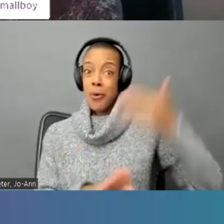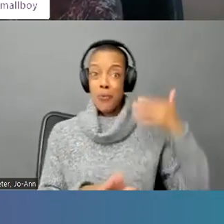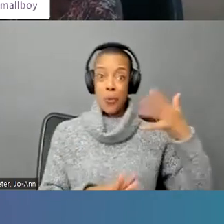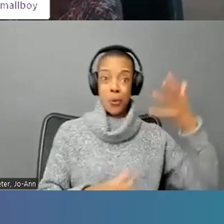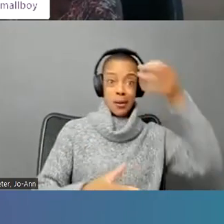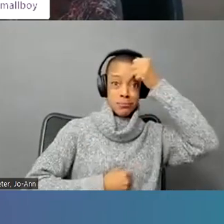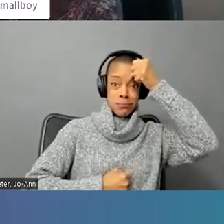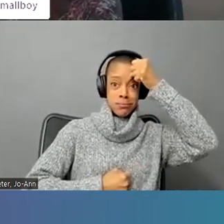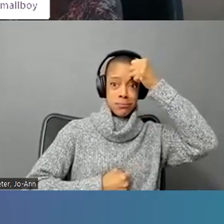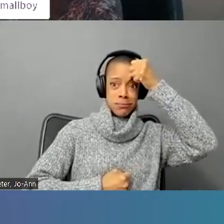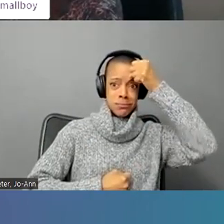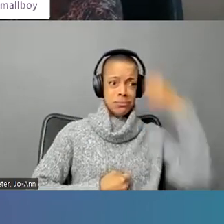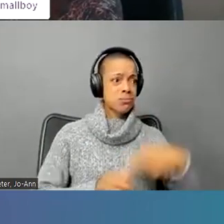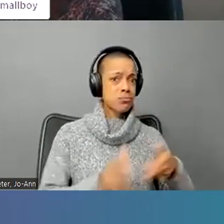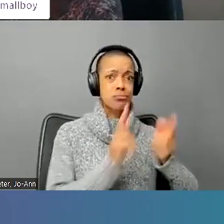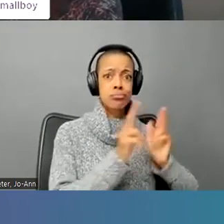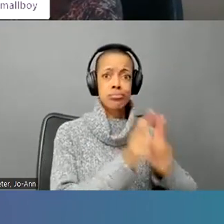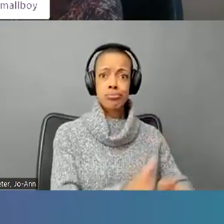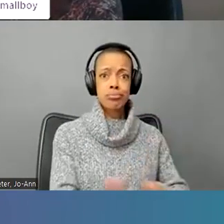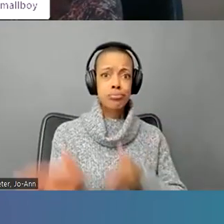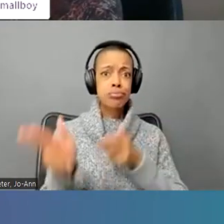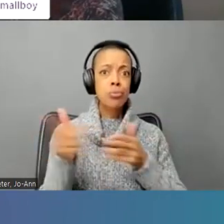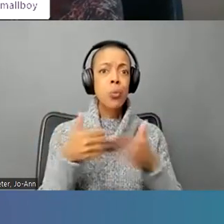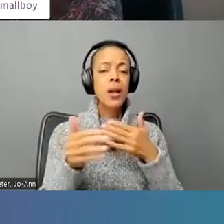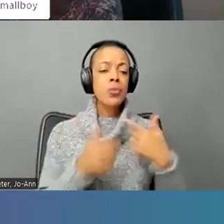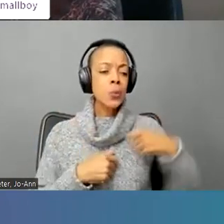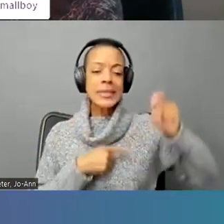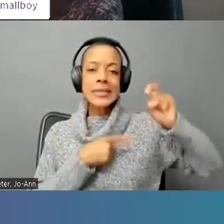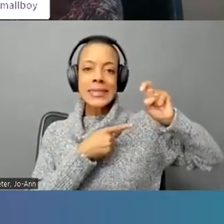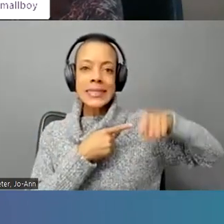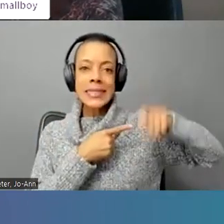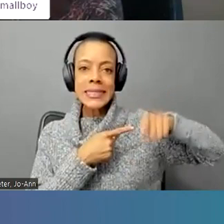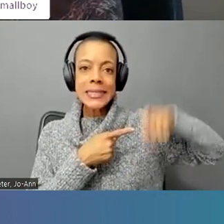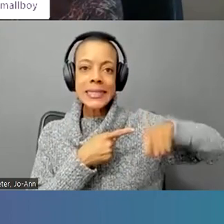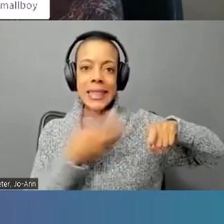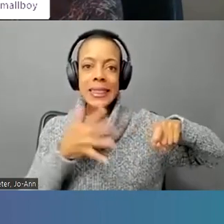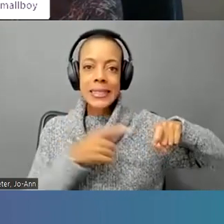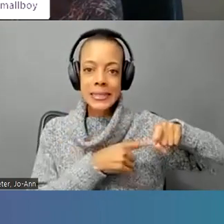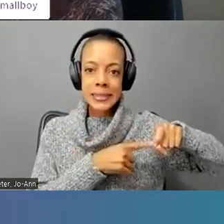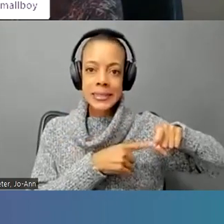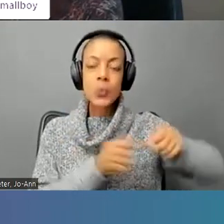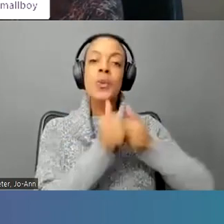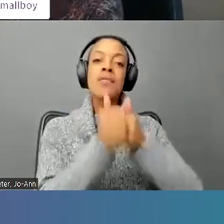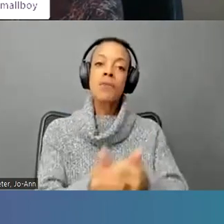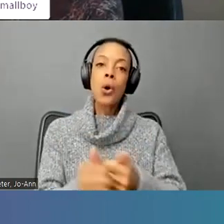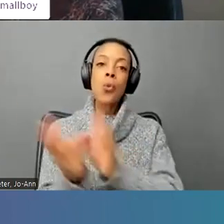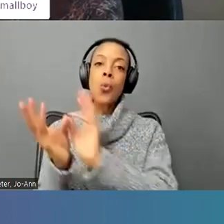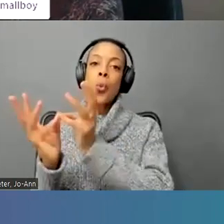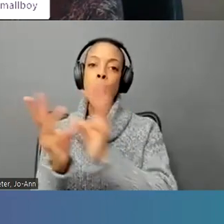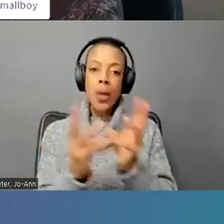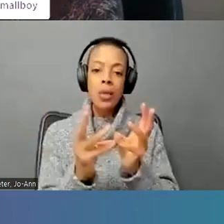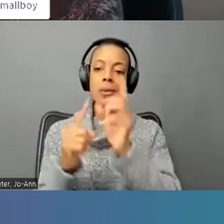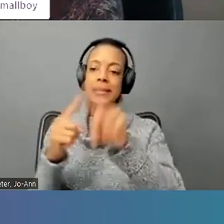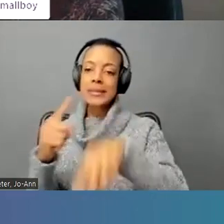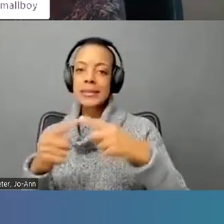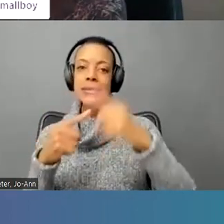we hunted only what we needed. We follow seasons, and mm-hmm. we hunted